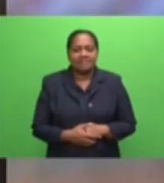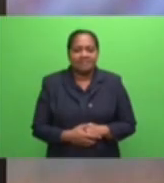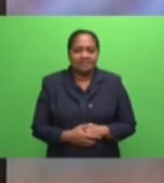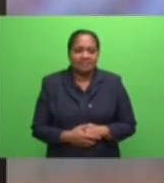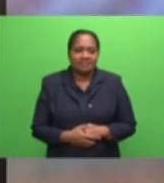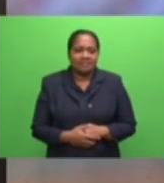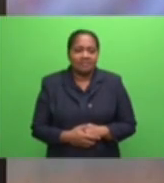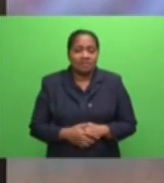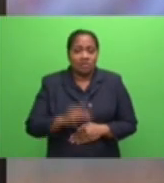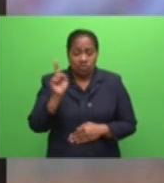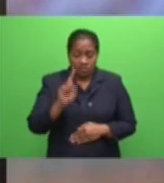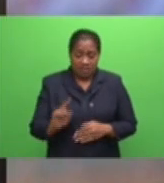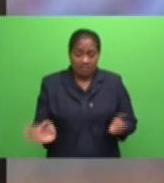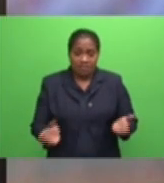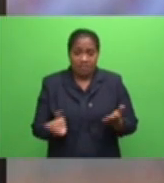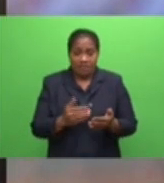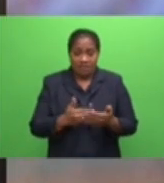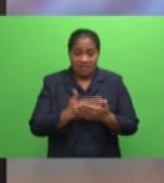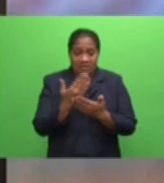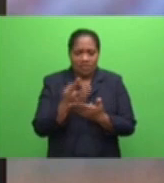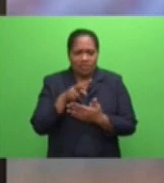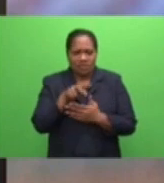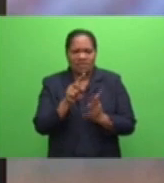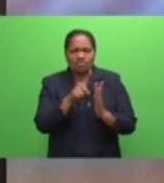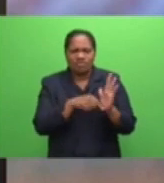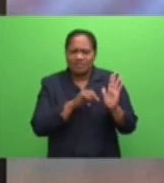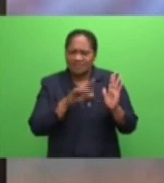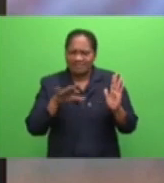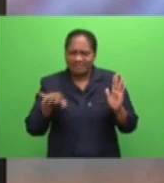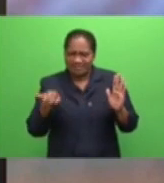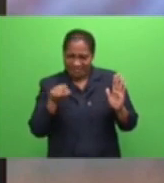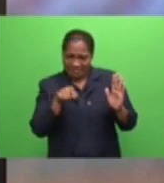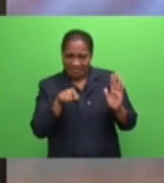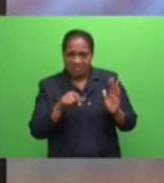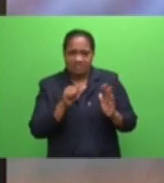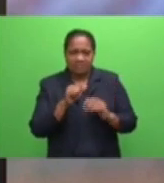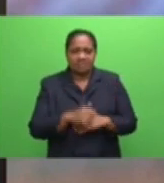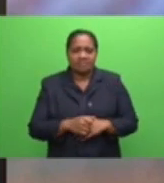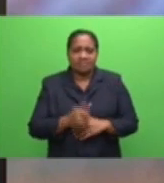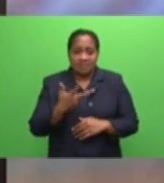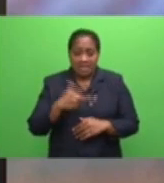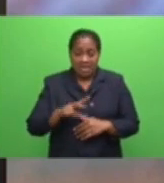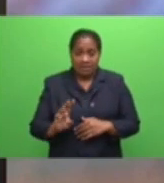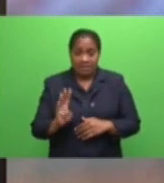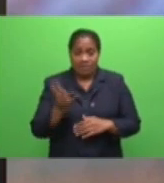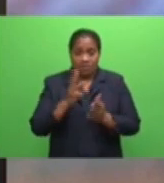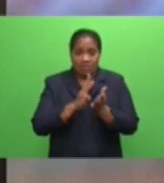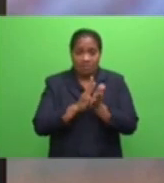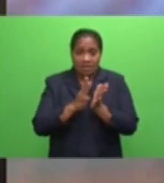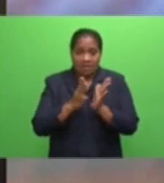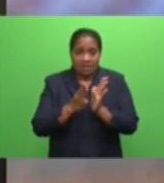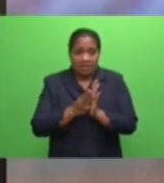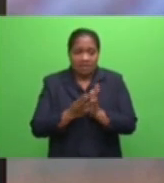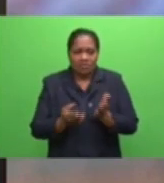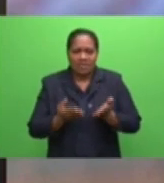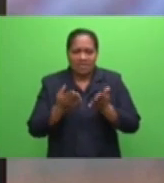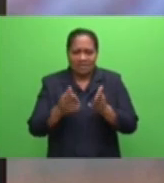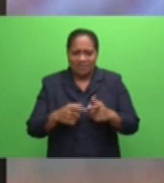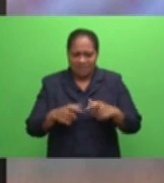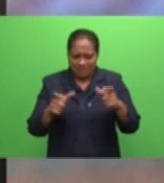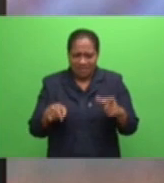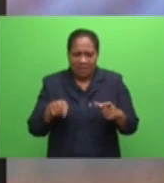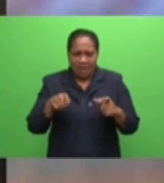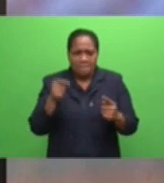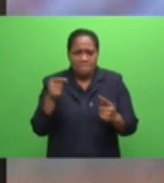In today's Play of the Day, we take a look at Jamie Vardy's equaliser in the 84th minute that gave Leicester City a vital point to keep